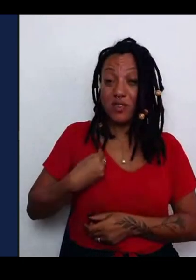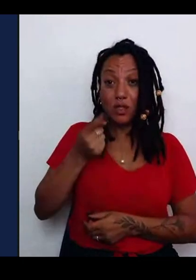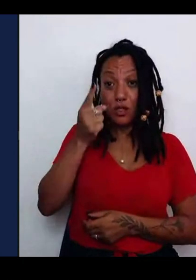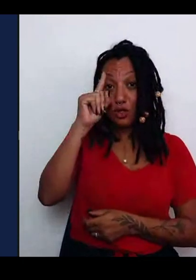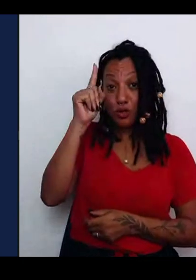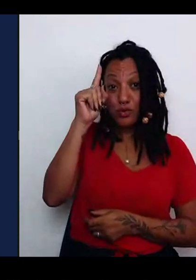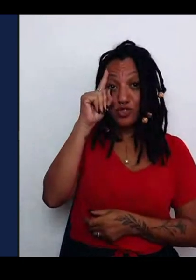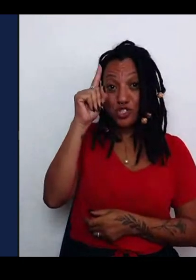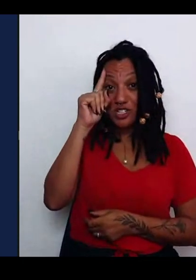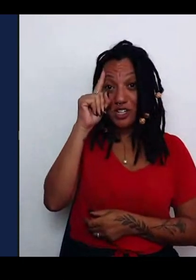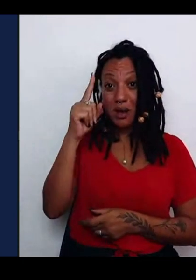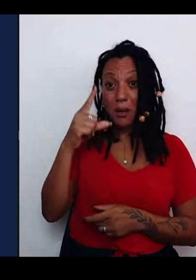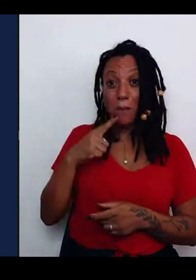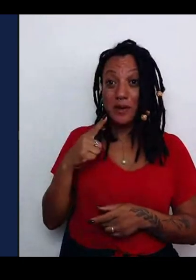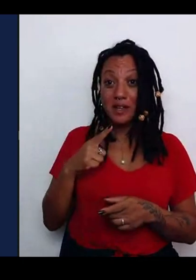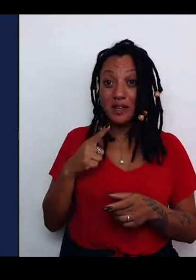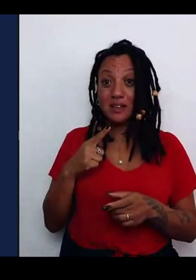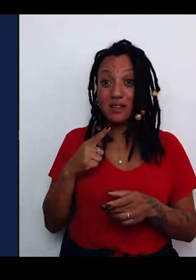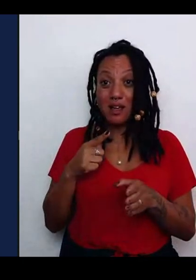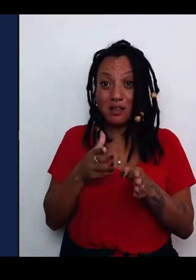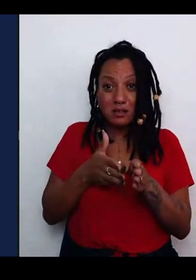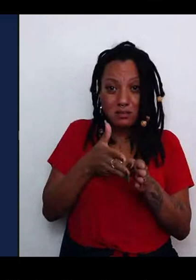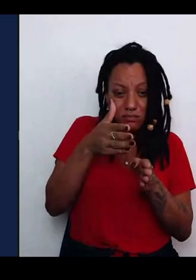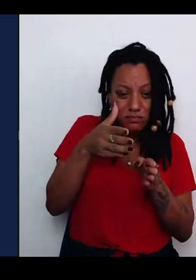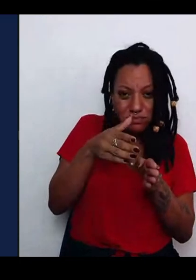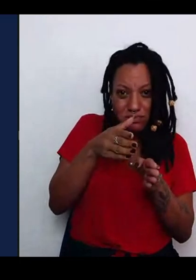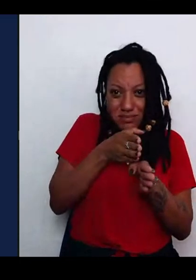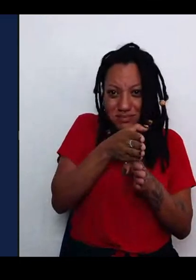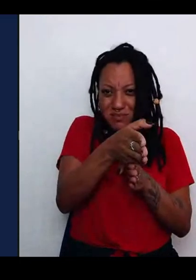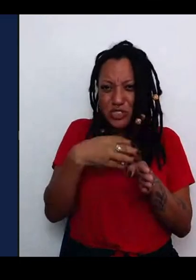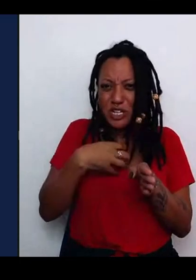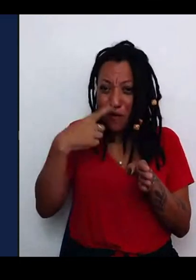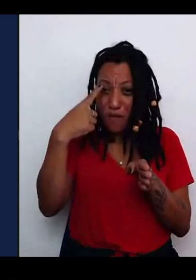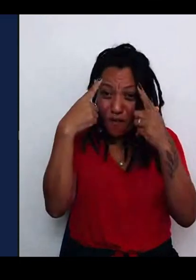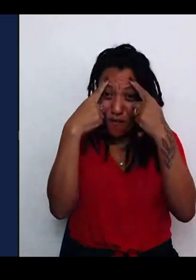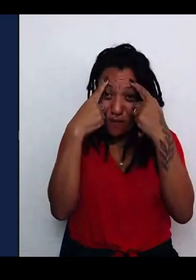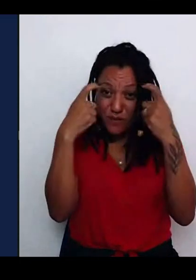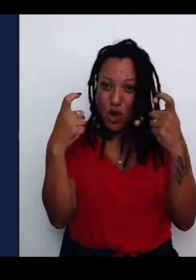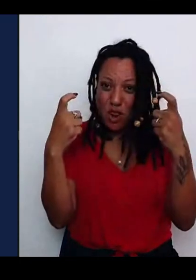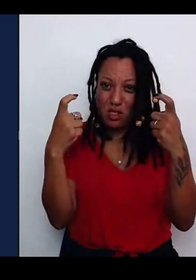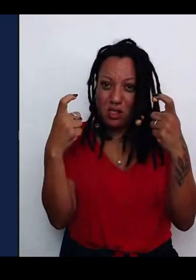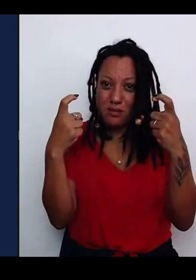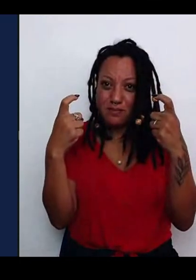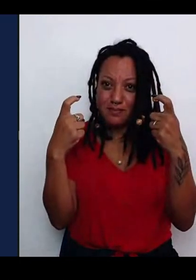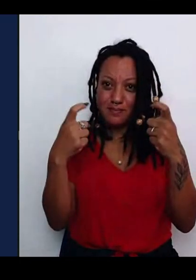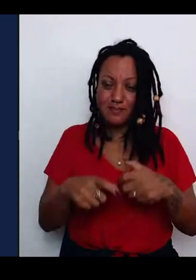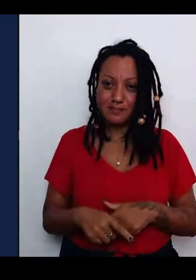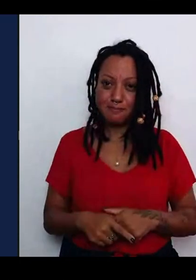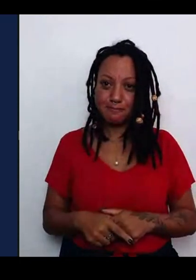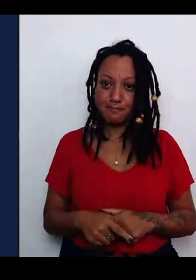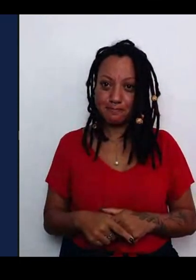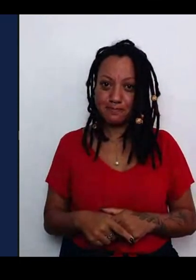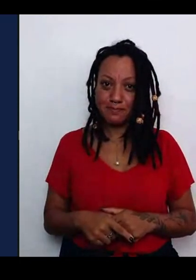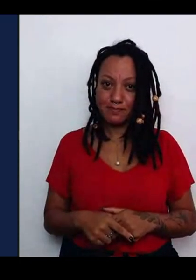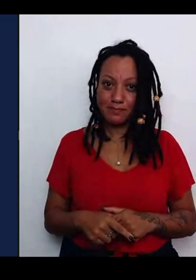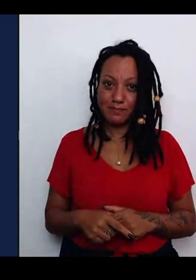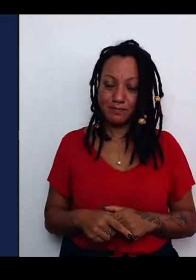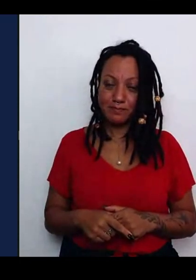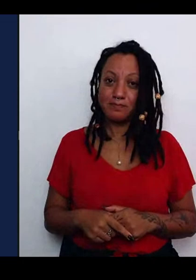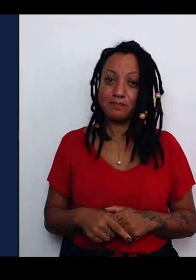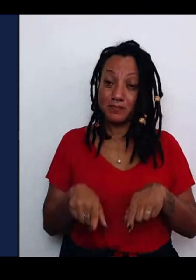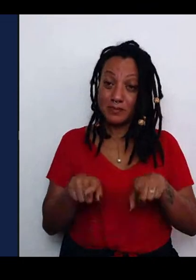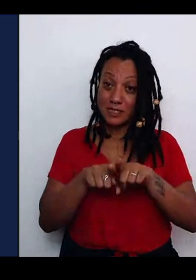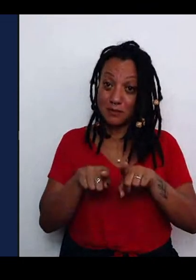up um and indeed Concepts as those of Domesticity and Wilderness become completely